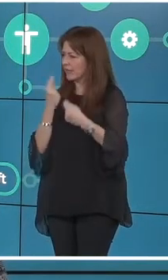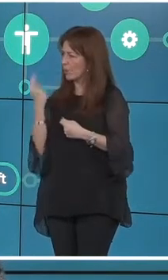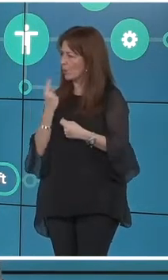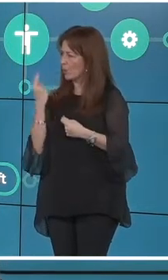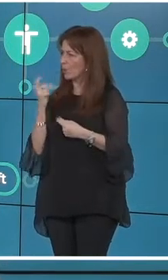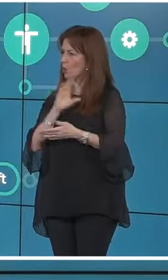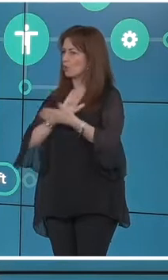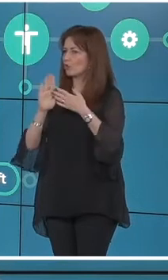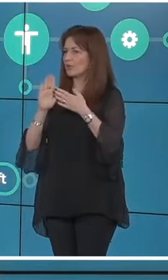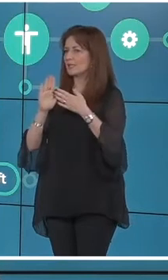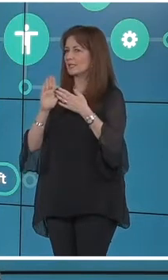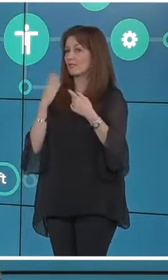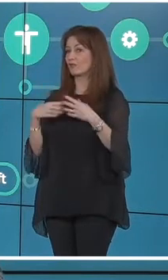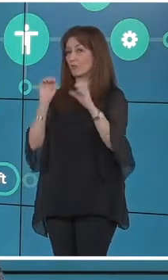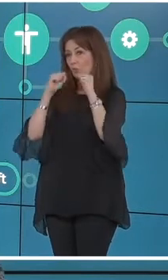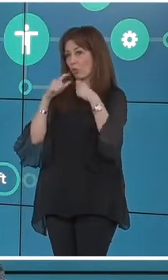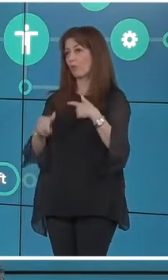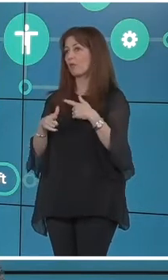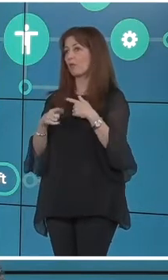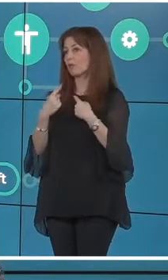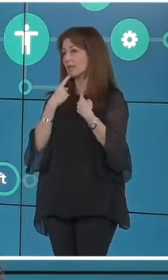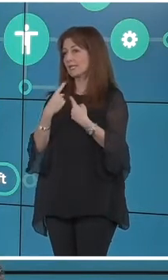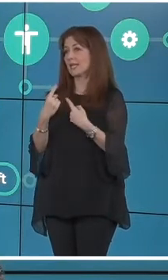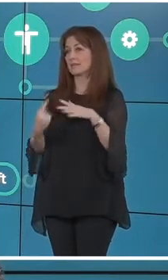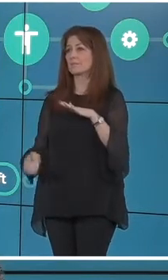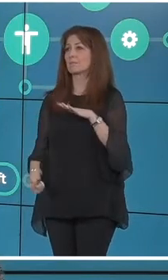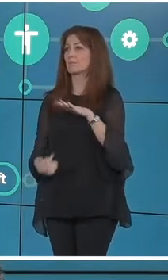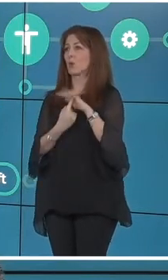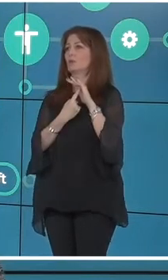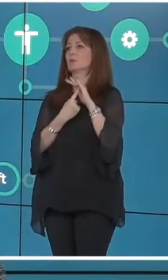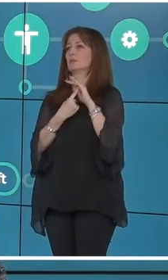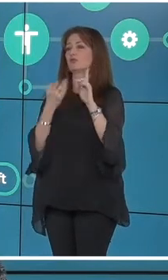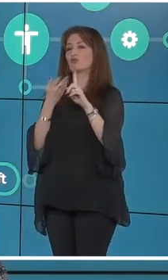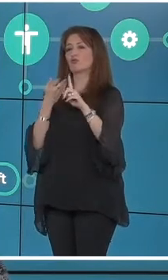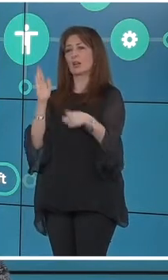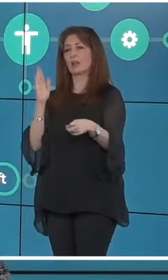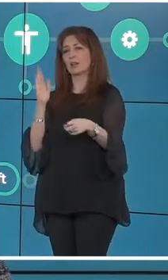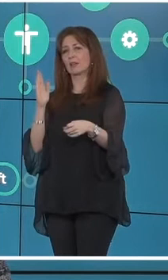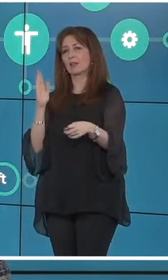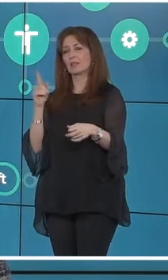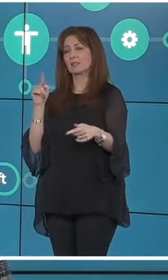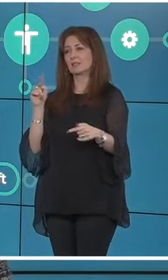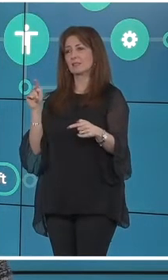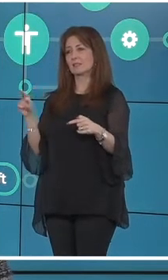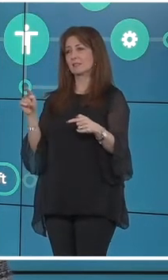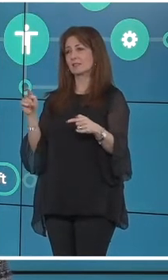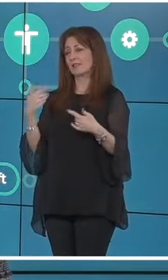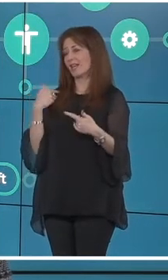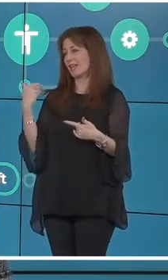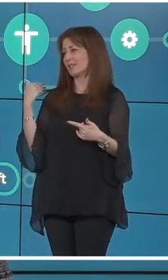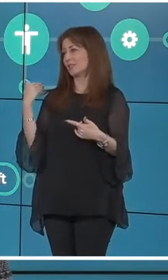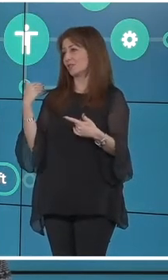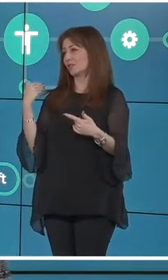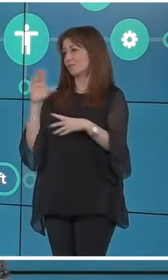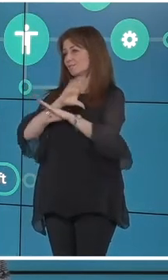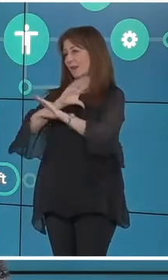from Google, mentioning how important it is to recognize and just like tell